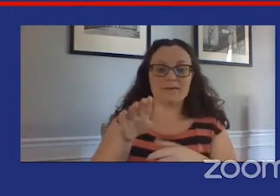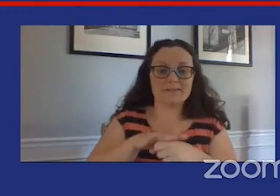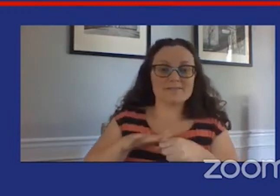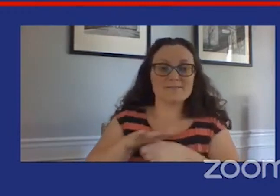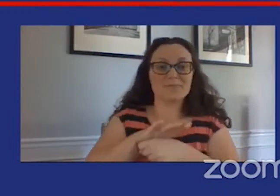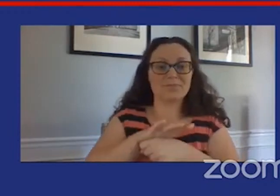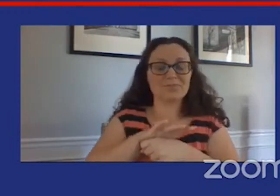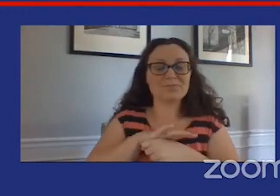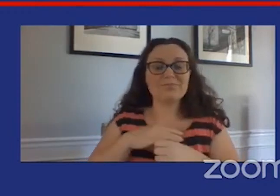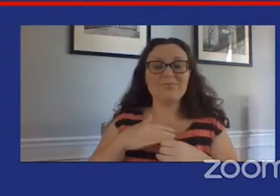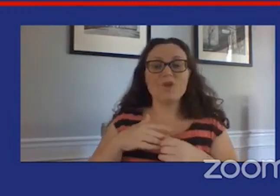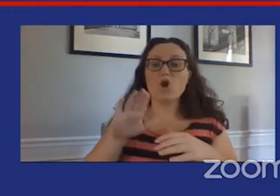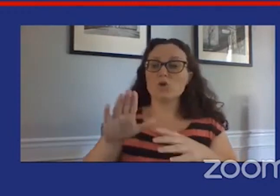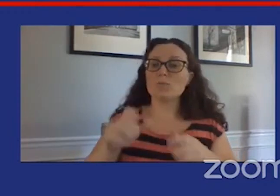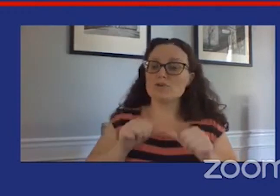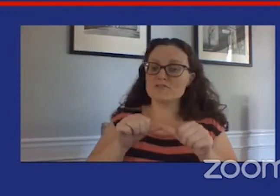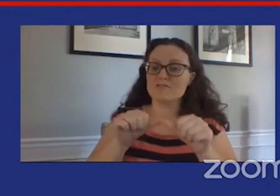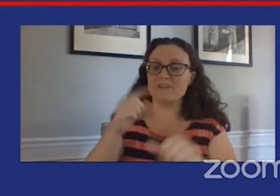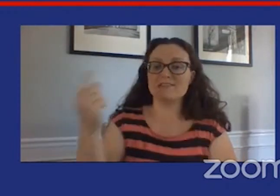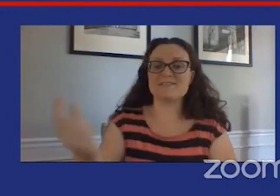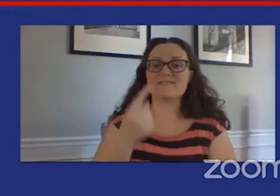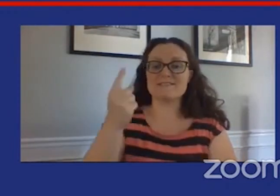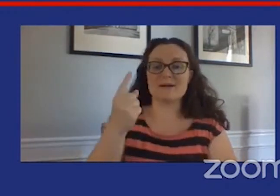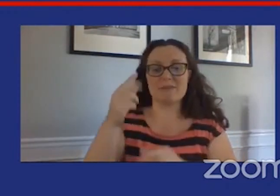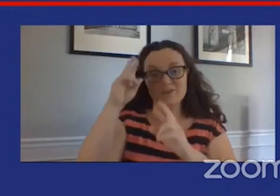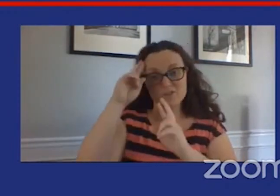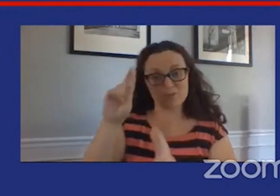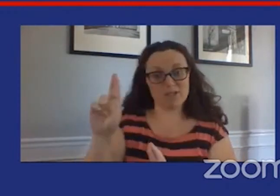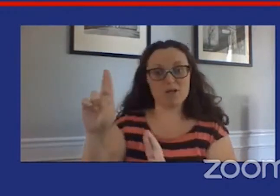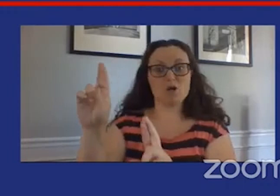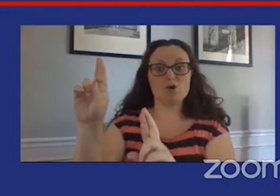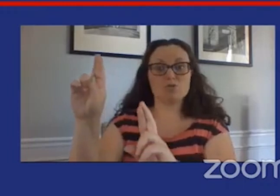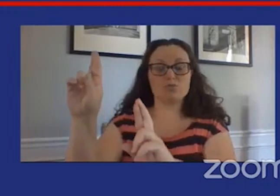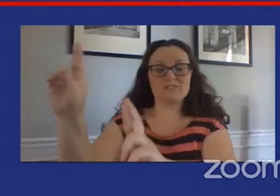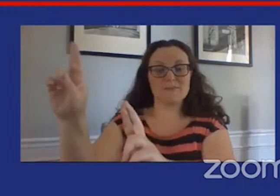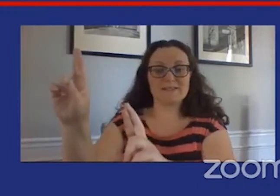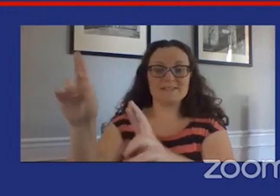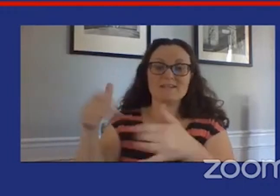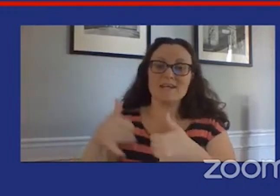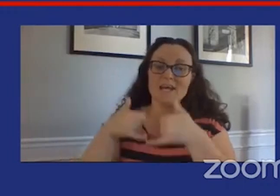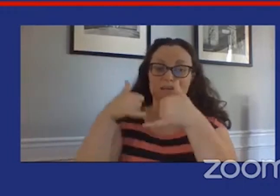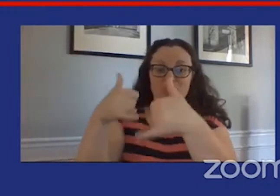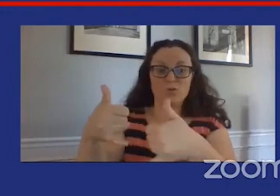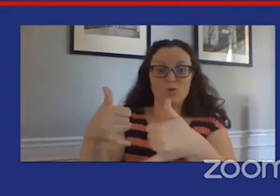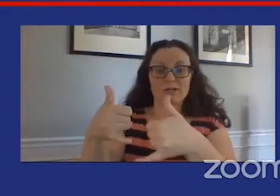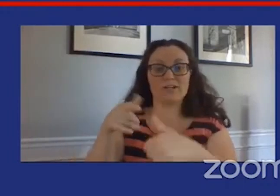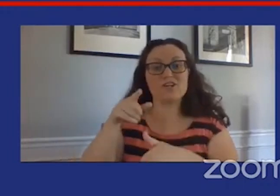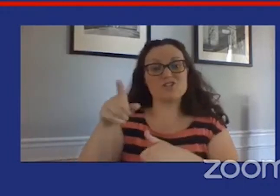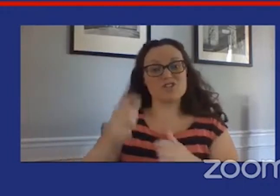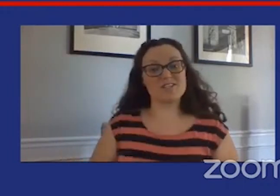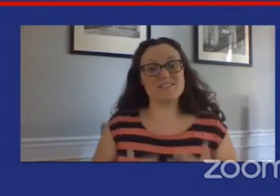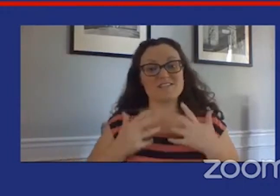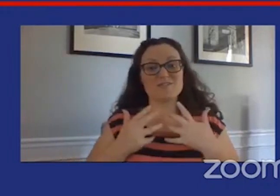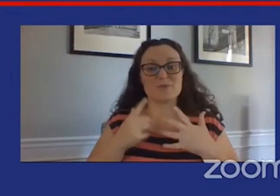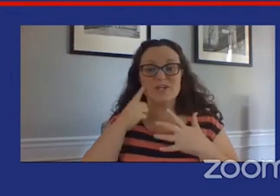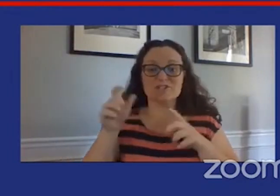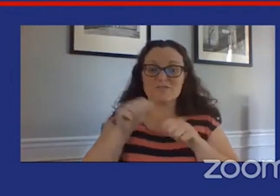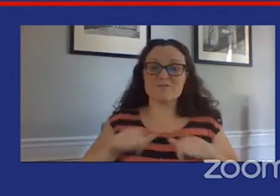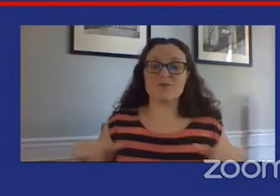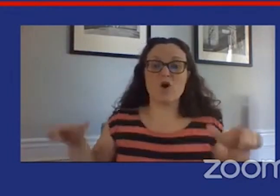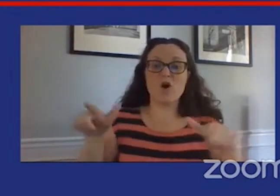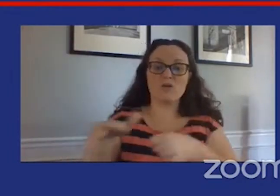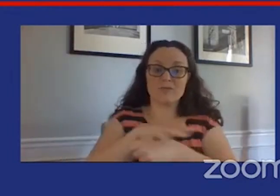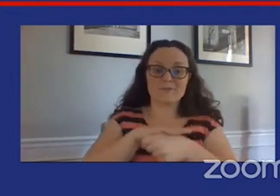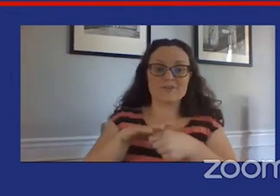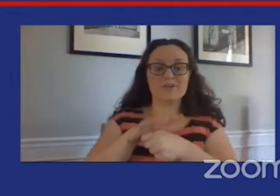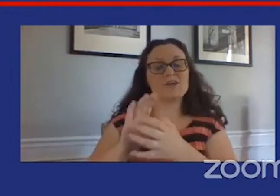in all areas. Her perseverance is something to be respected and rewarded. She is an